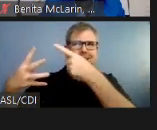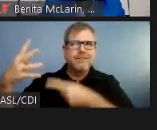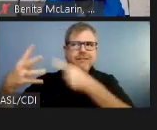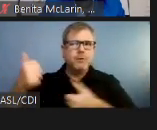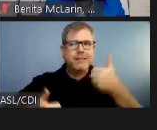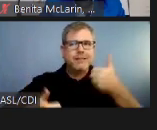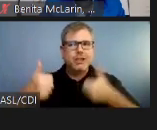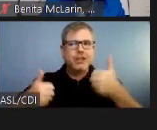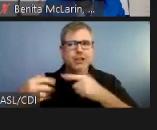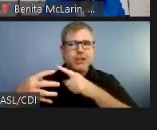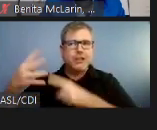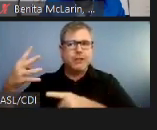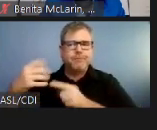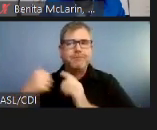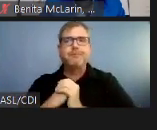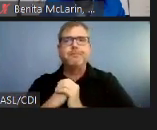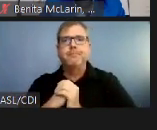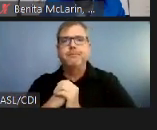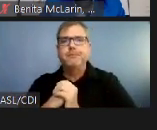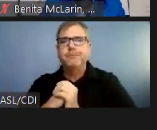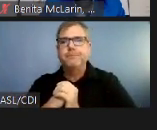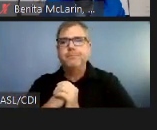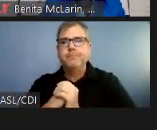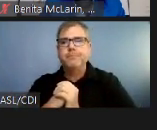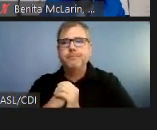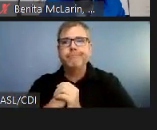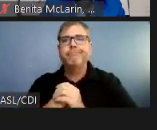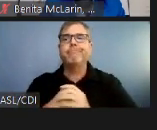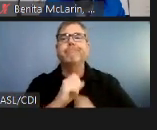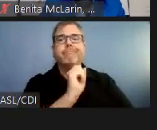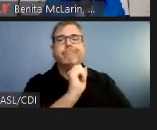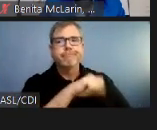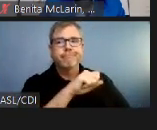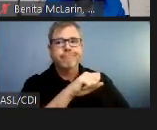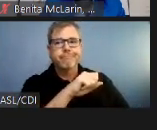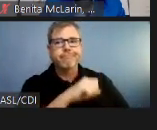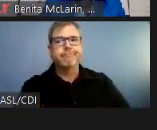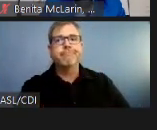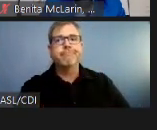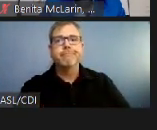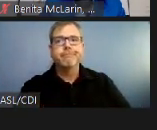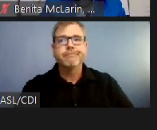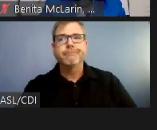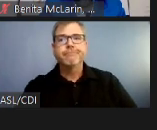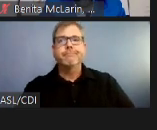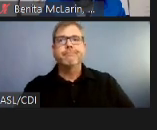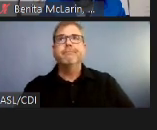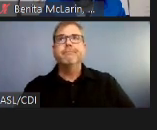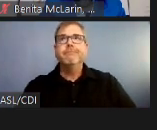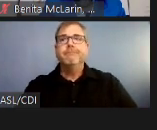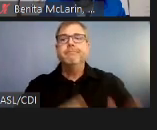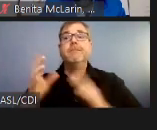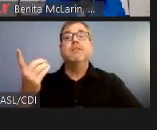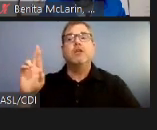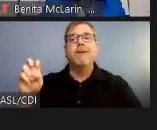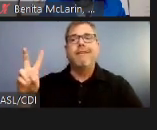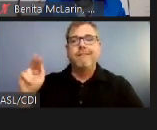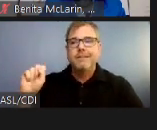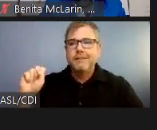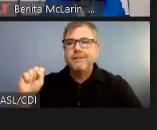really clarify the residential one, the reason why that's important is because, if there's a lot of folks living under one